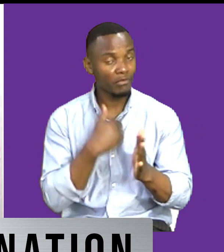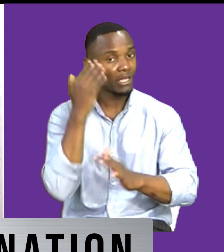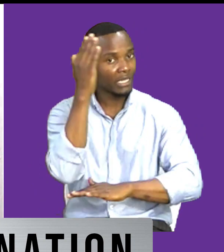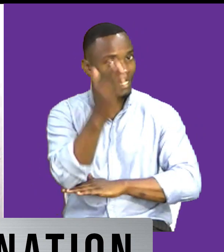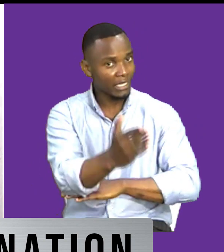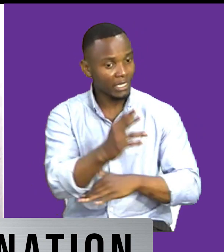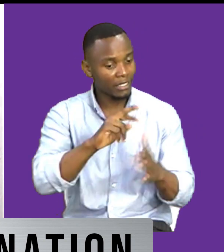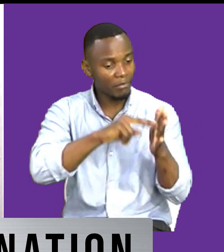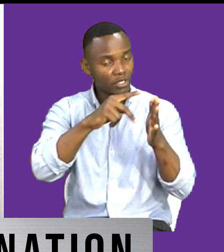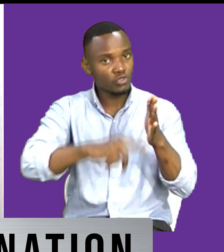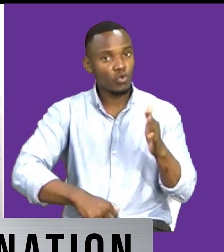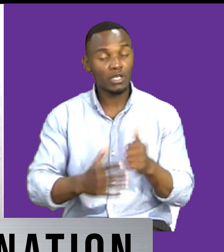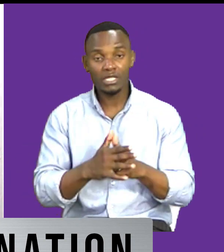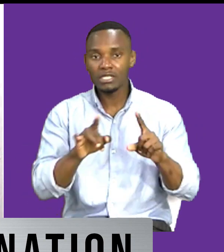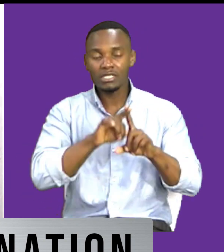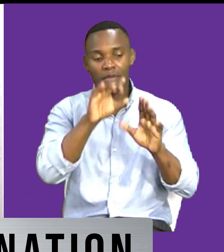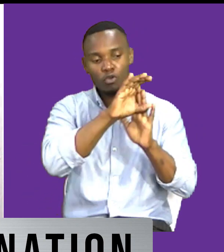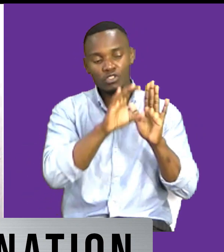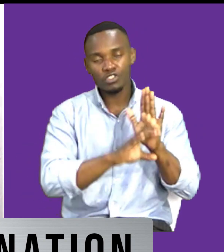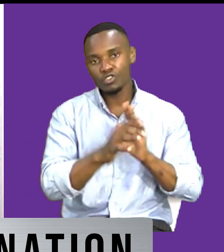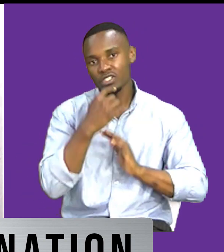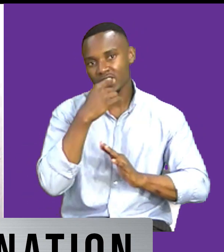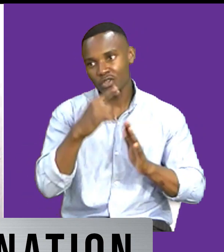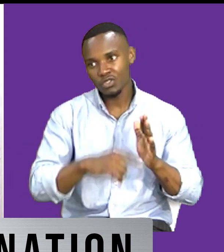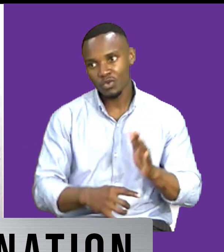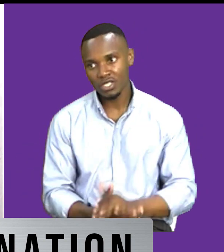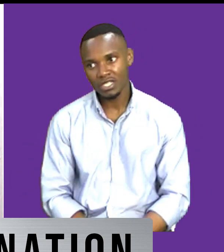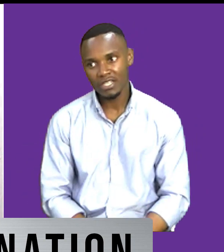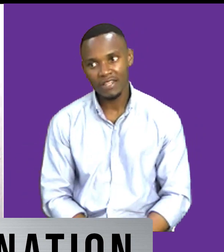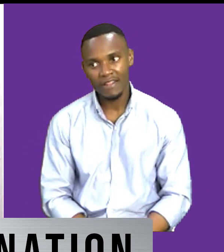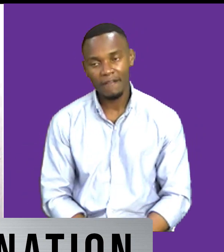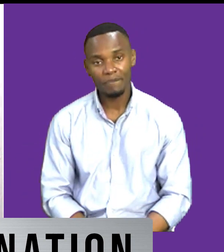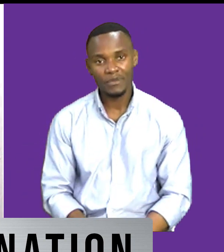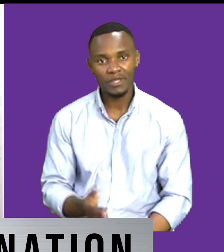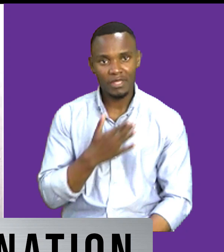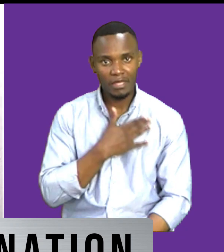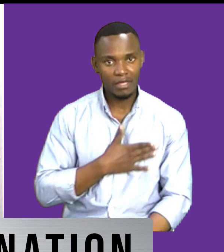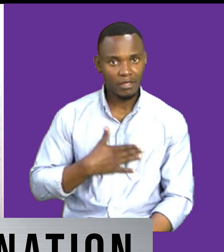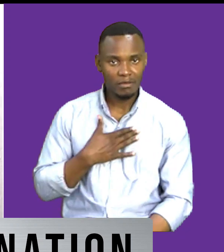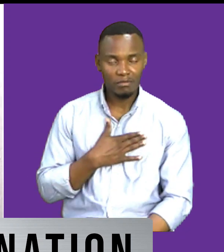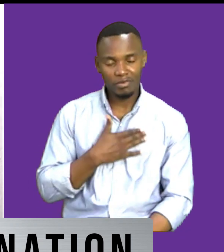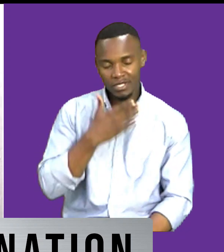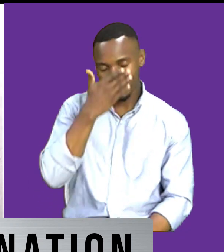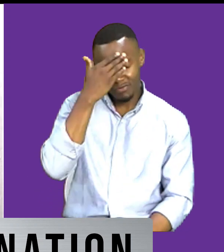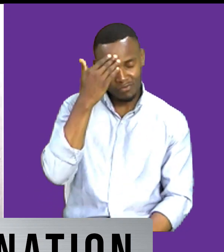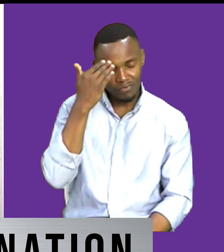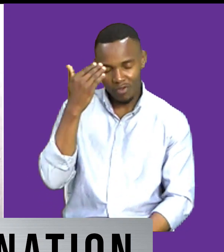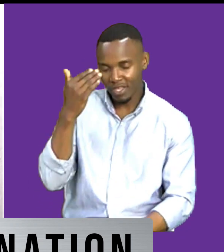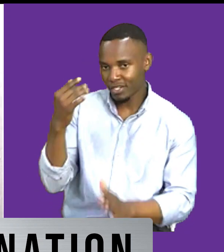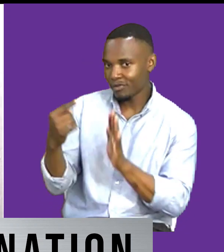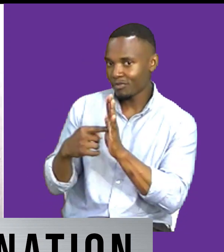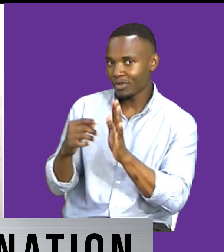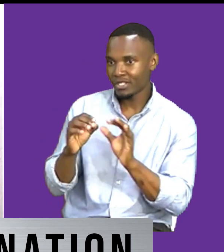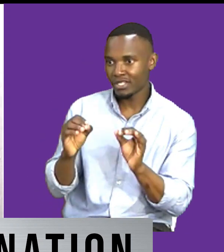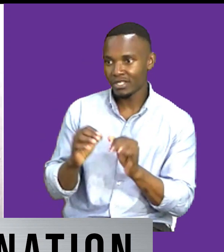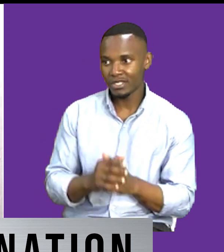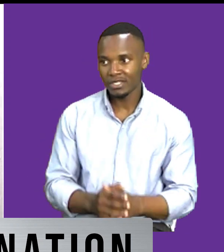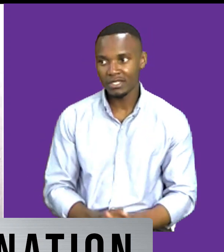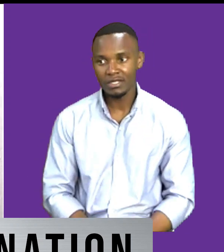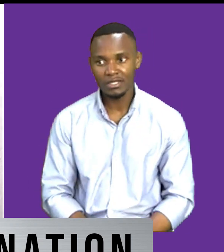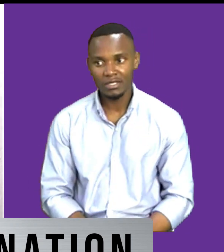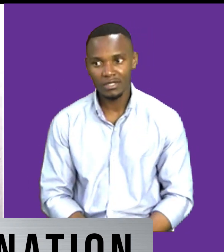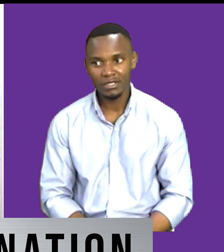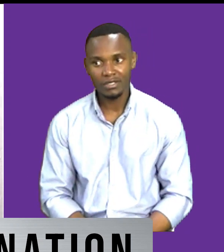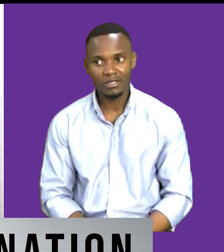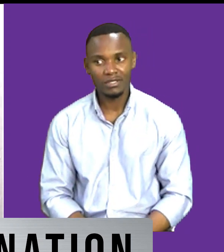think the constitution refers to. Before you do it, and please don't forget that point. Yeah, I get it. Try I get it. First, I want